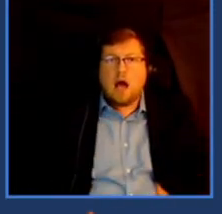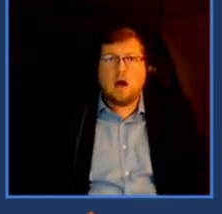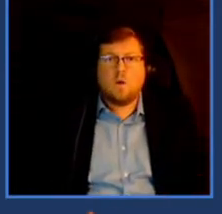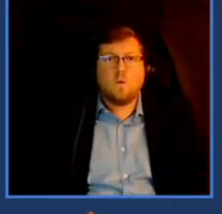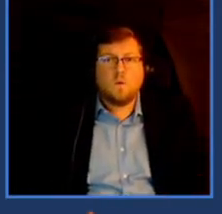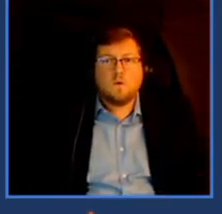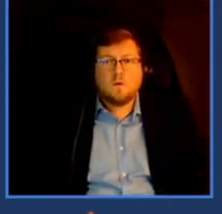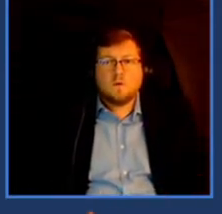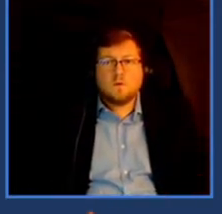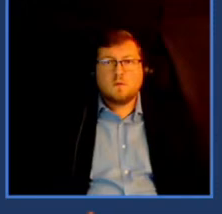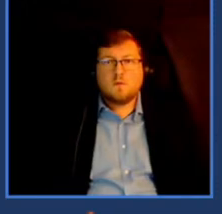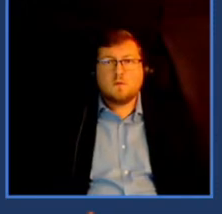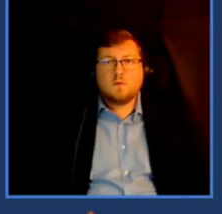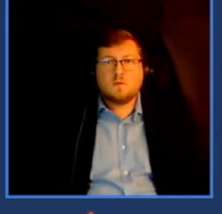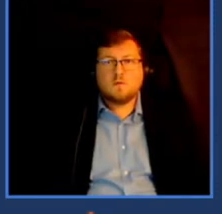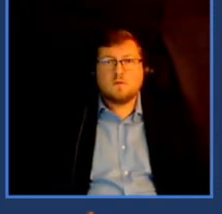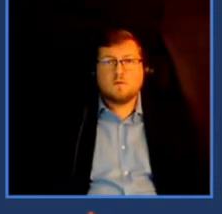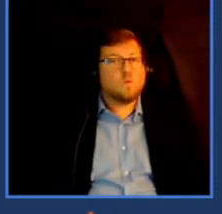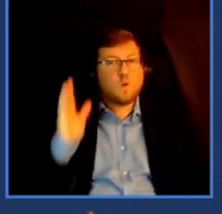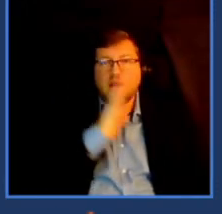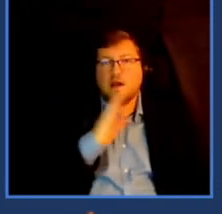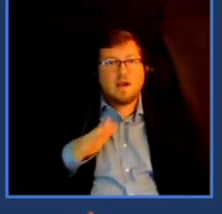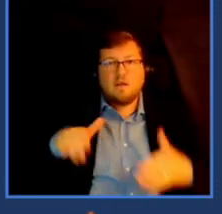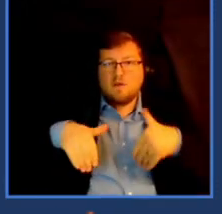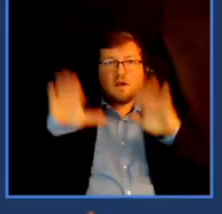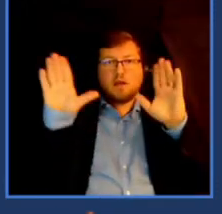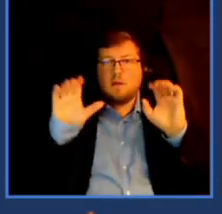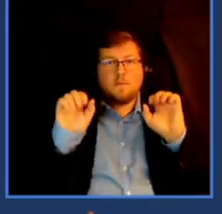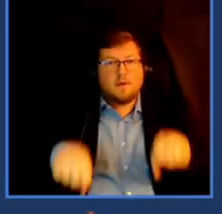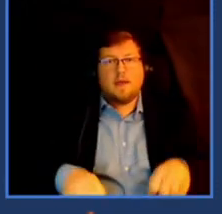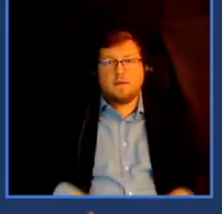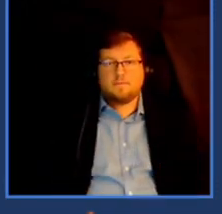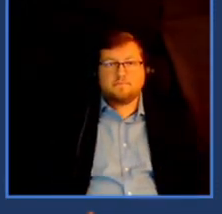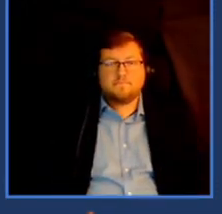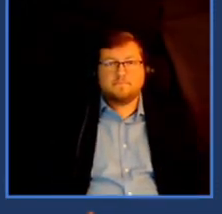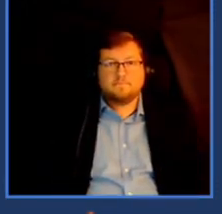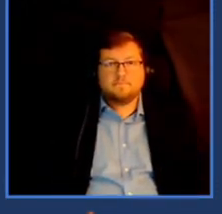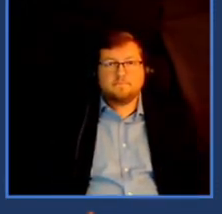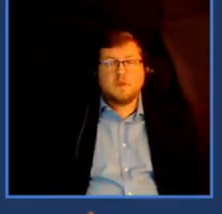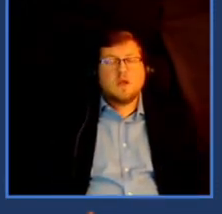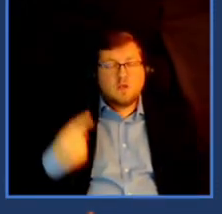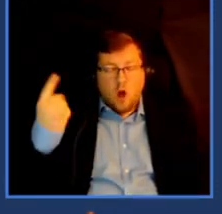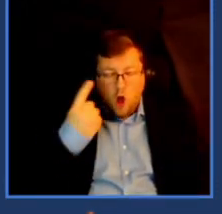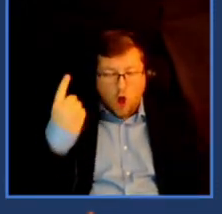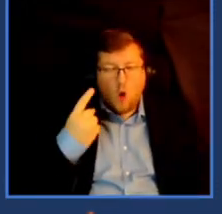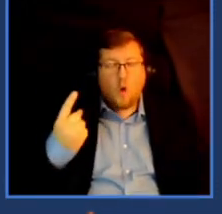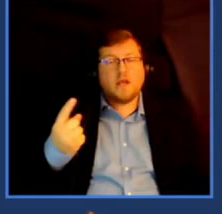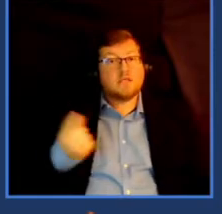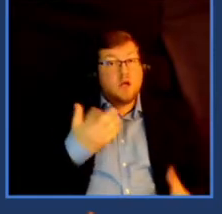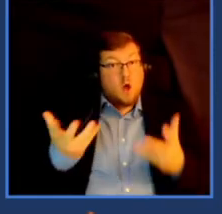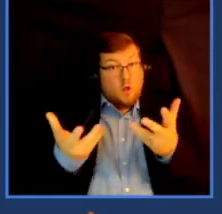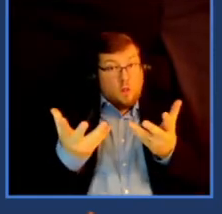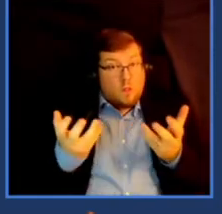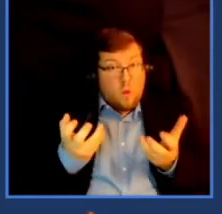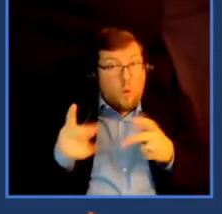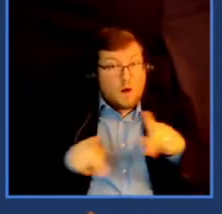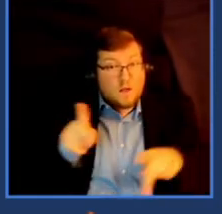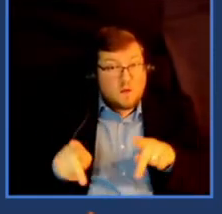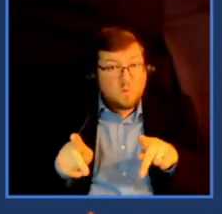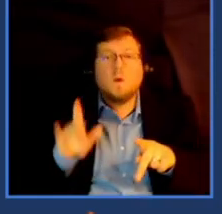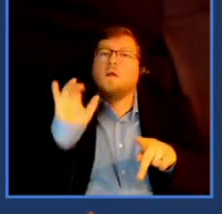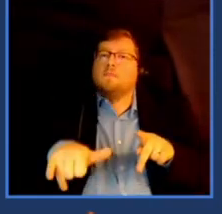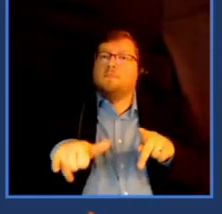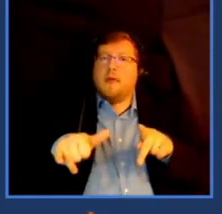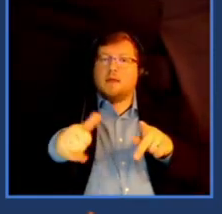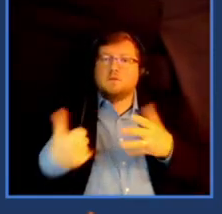And we can never give that up. It's always, always the will of the people that must prevail. So